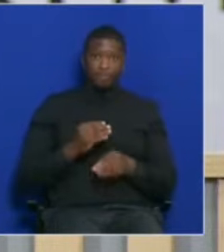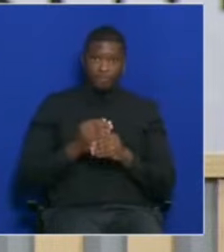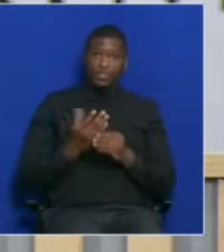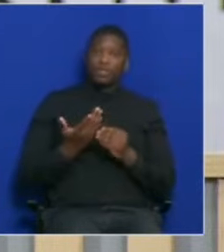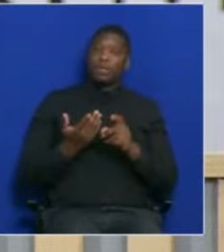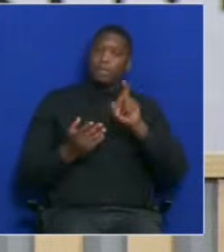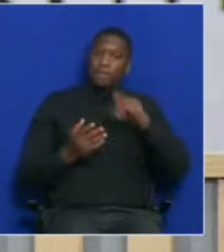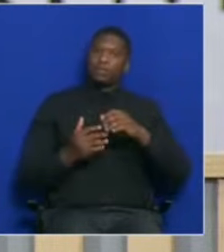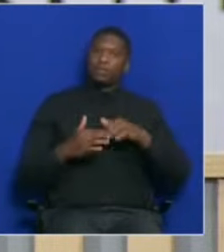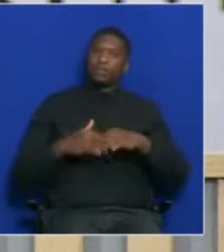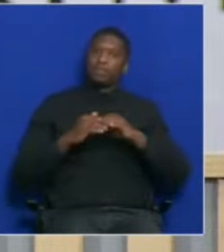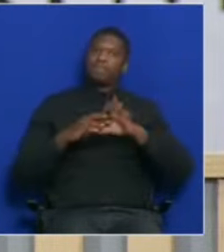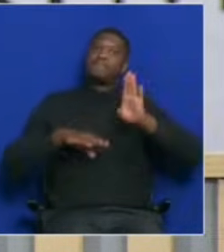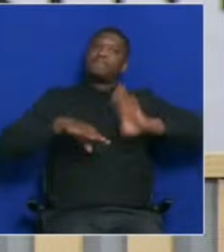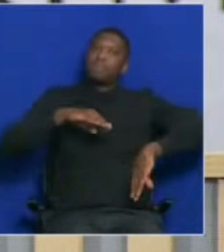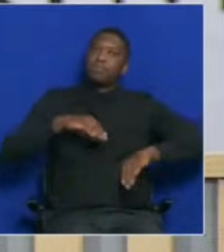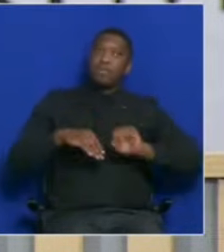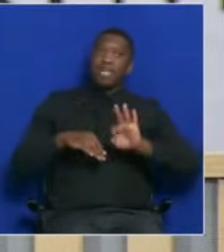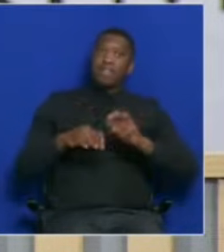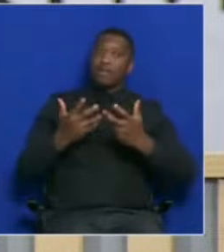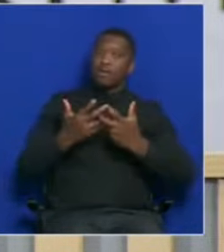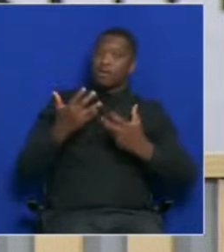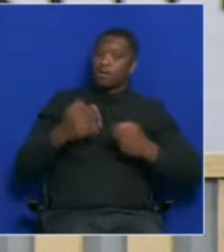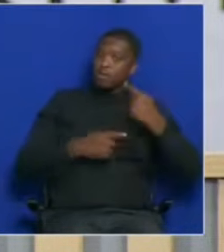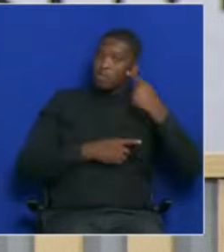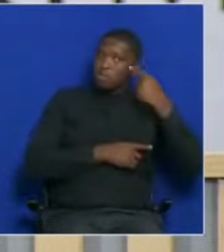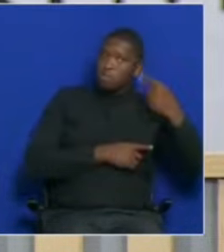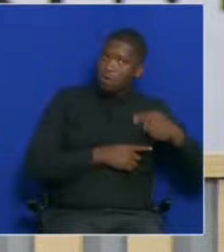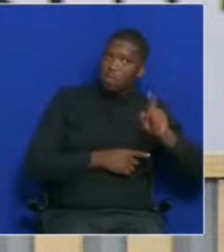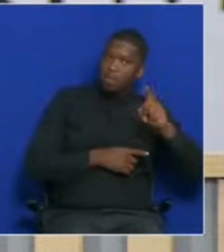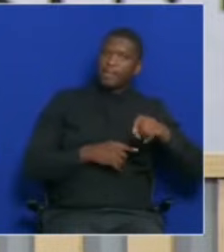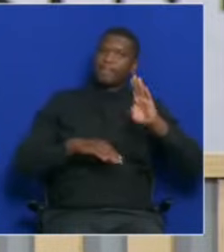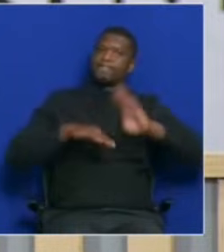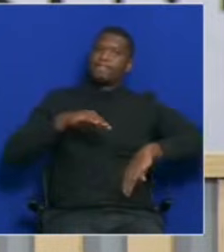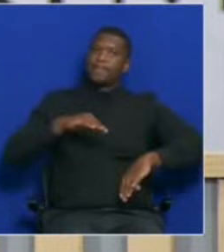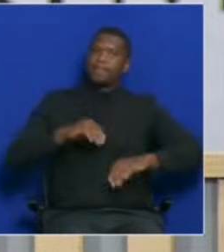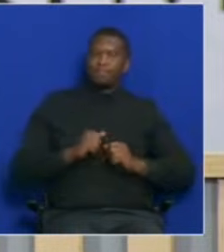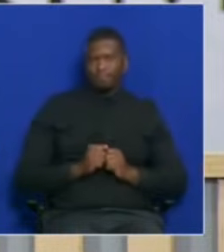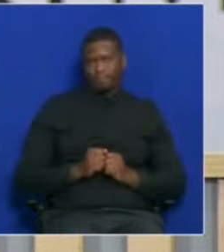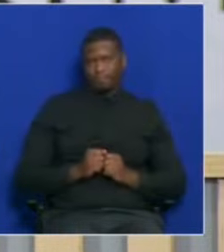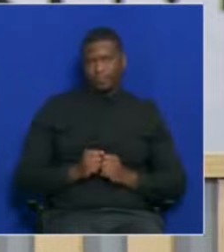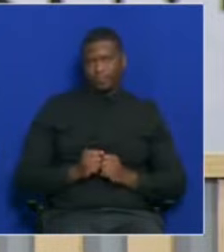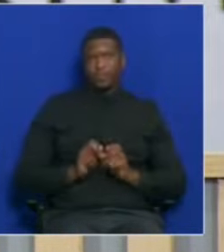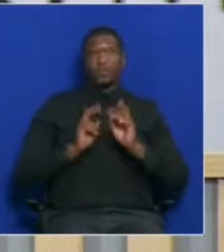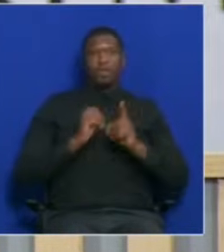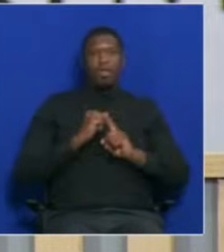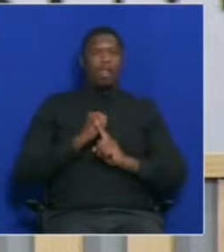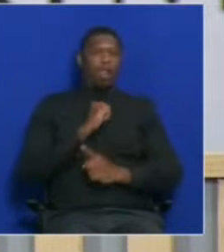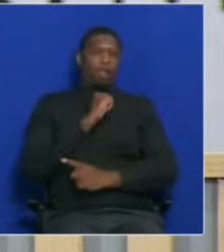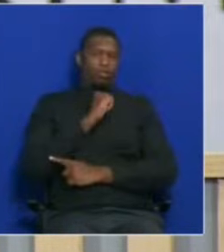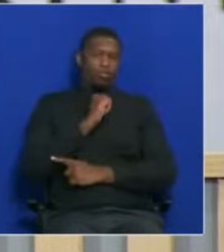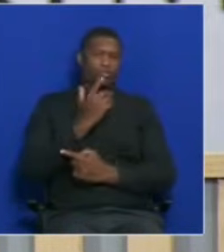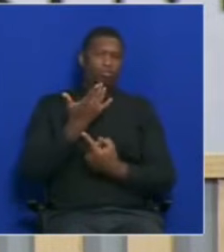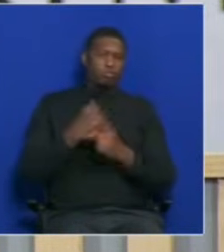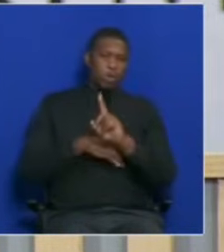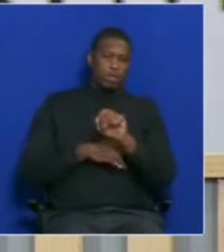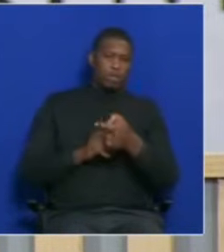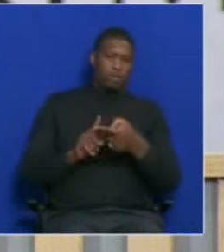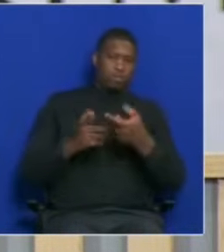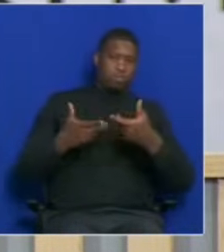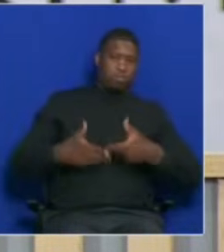consequences. If you don't comply. Yes. Okay, all right. And then lastly from me, in paragraph